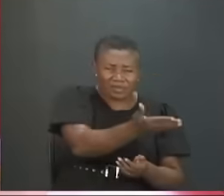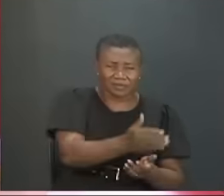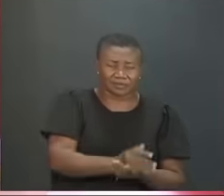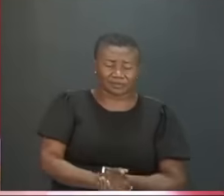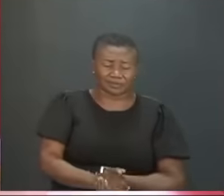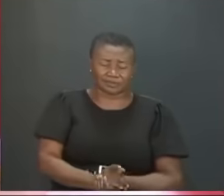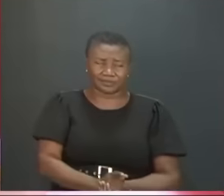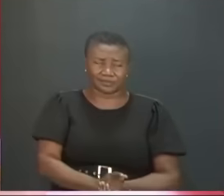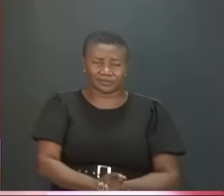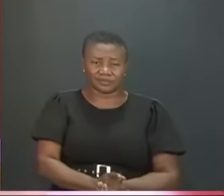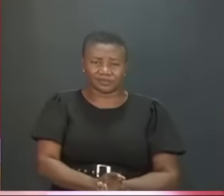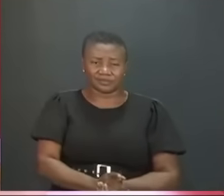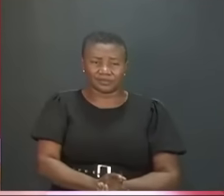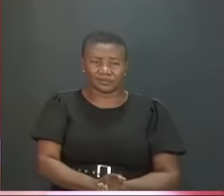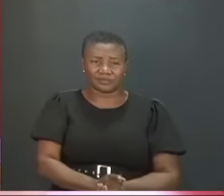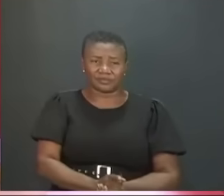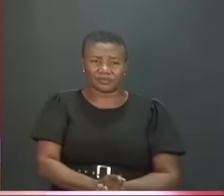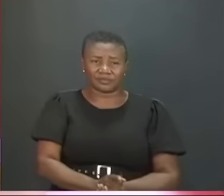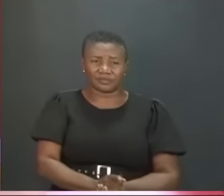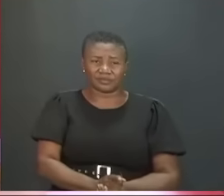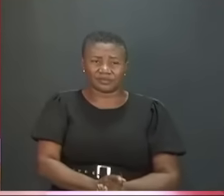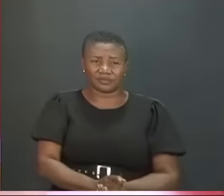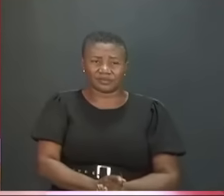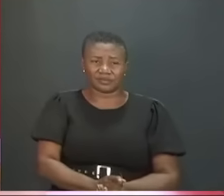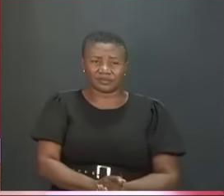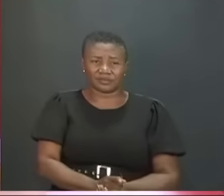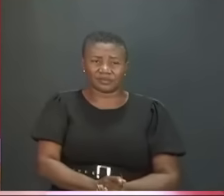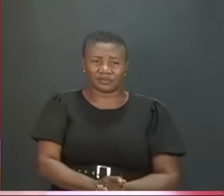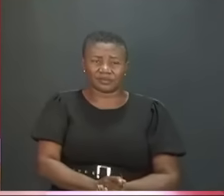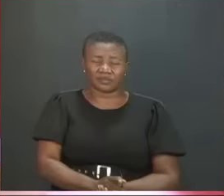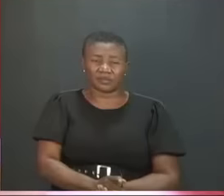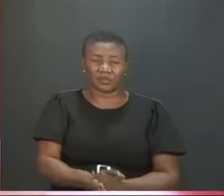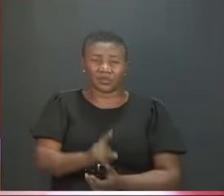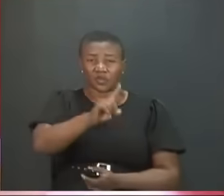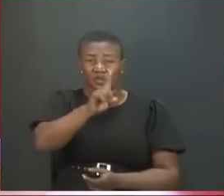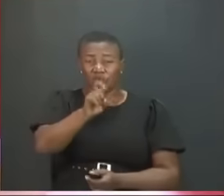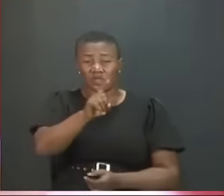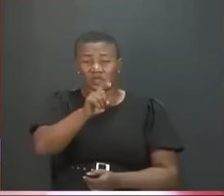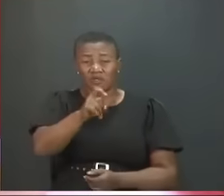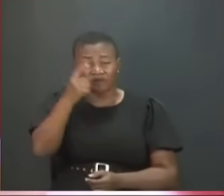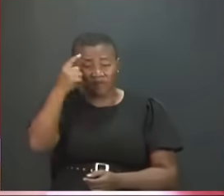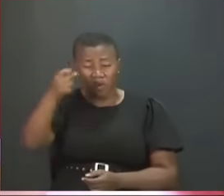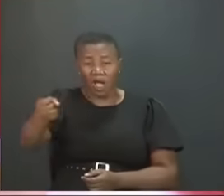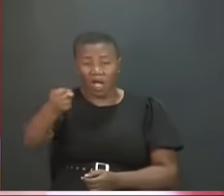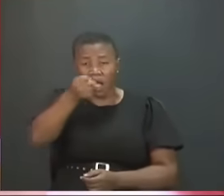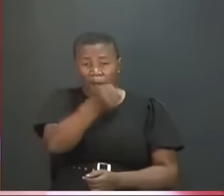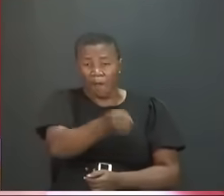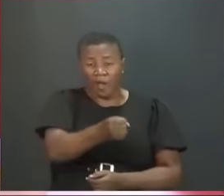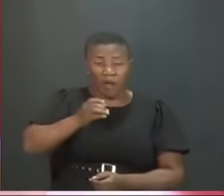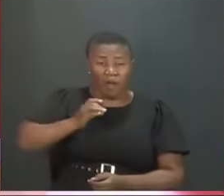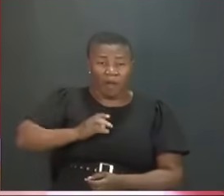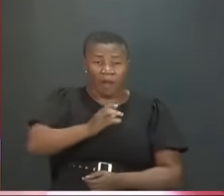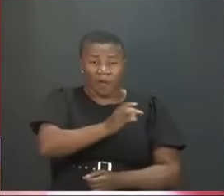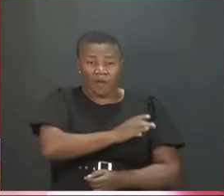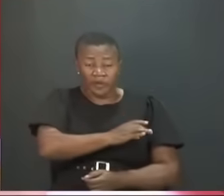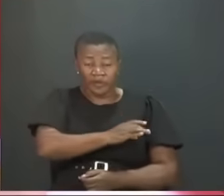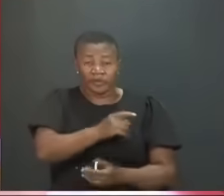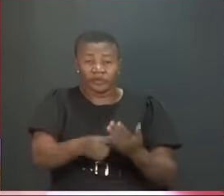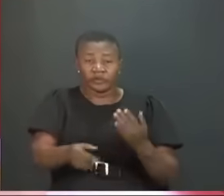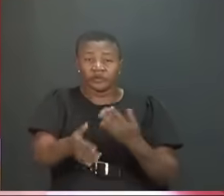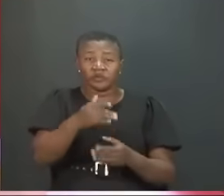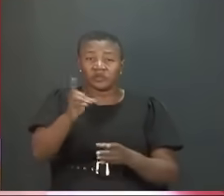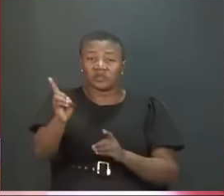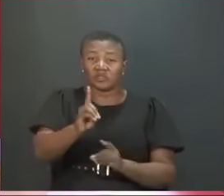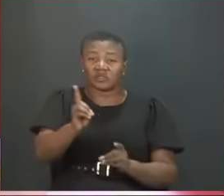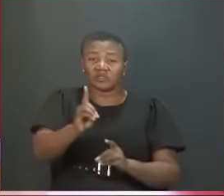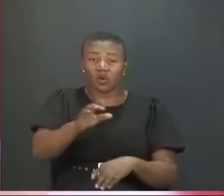So the question of the appointments committee and what they are to do on Monday is not for